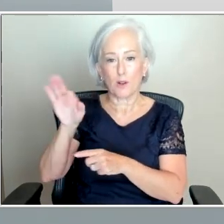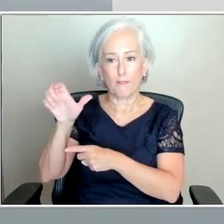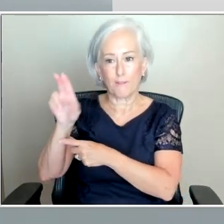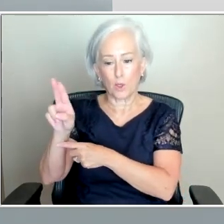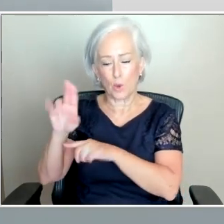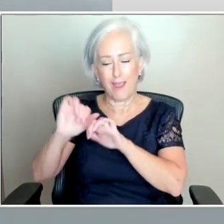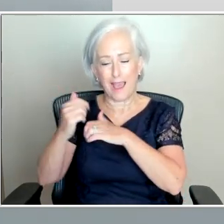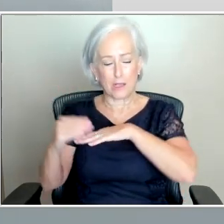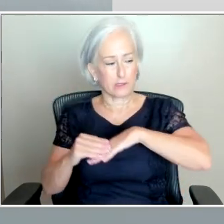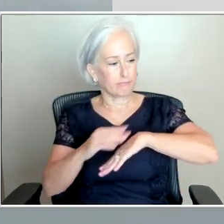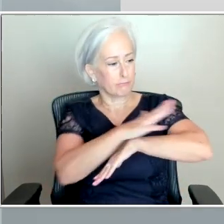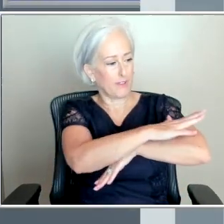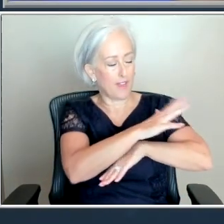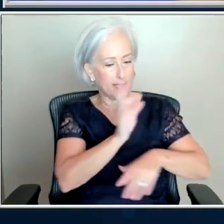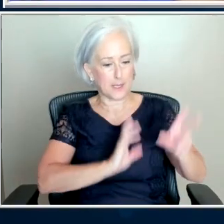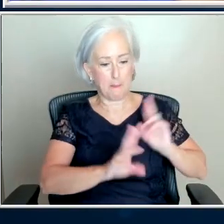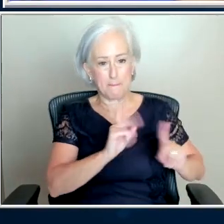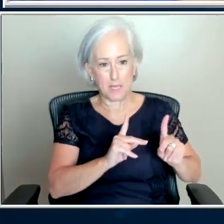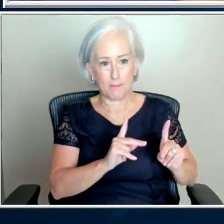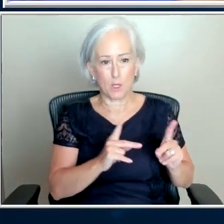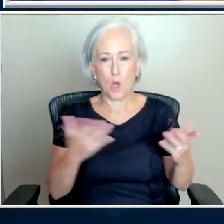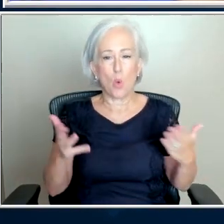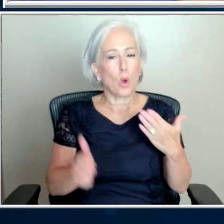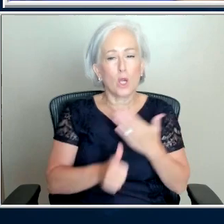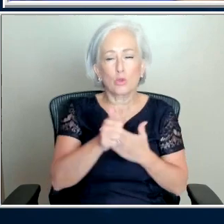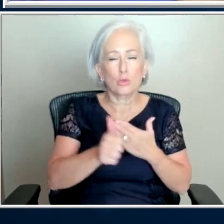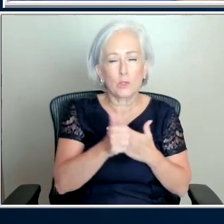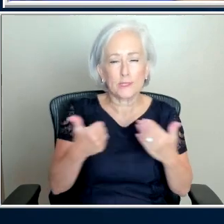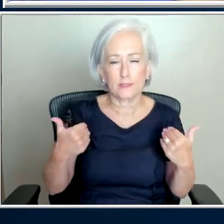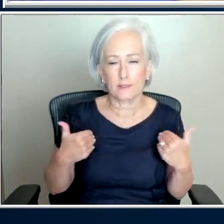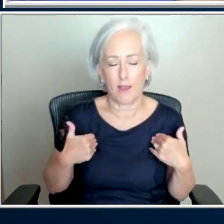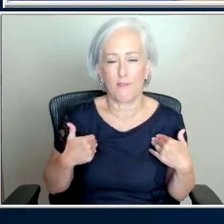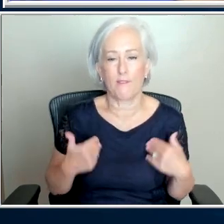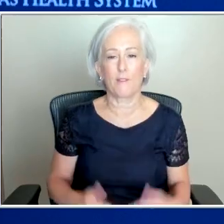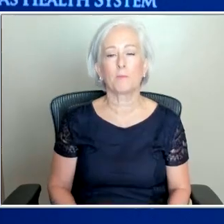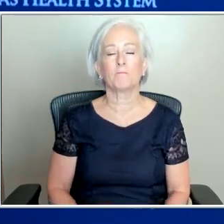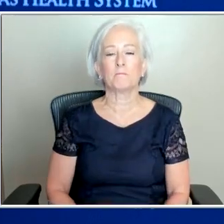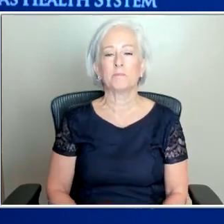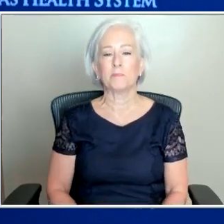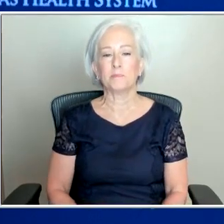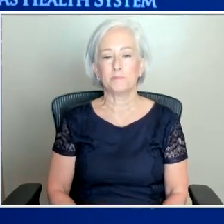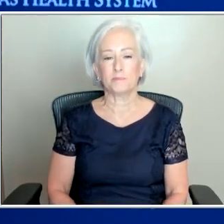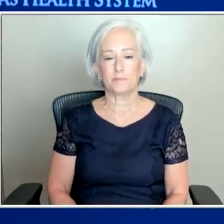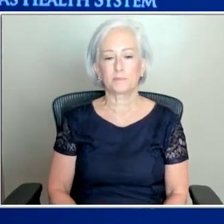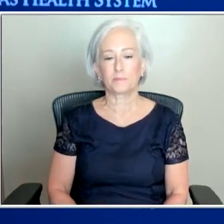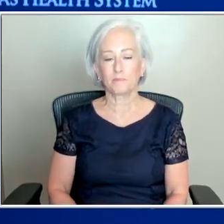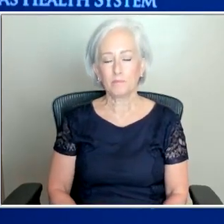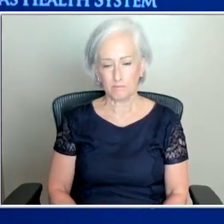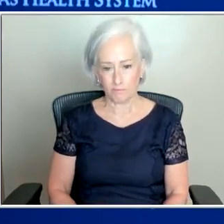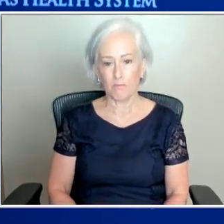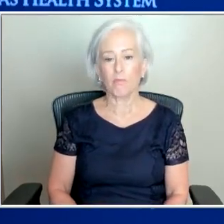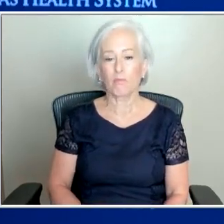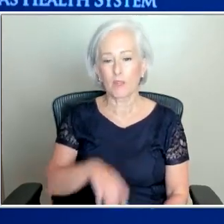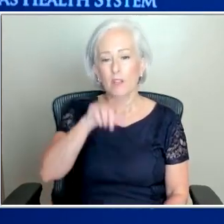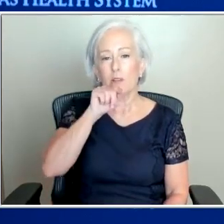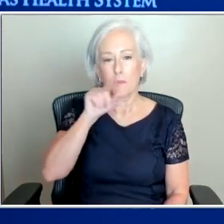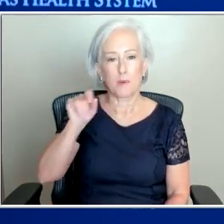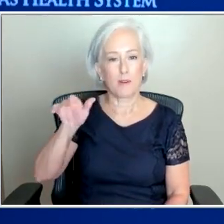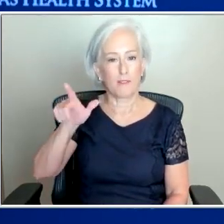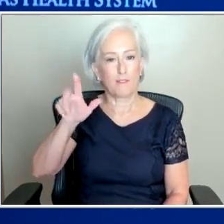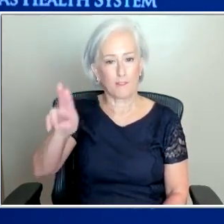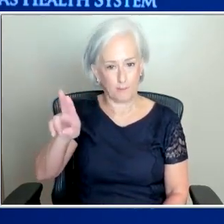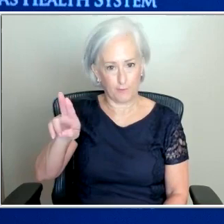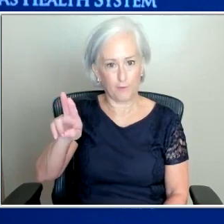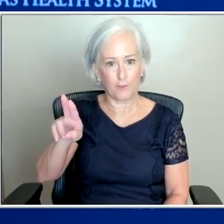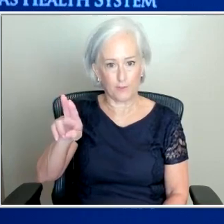What are they talking about, referring to? Yeah, so most of this, again, is avian influenza, highly pathogenic avian